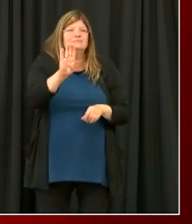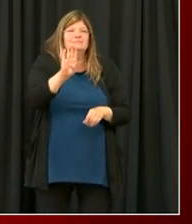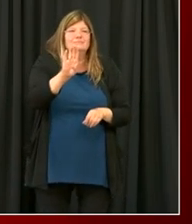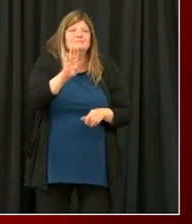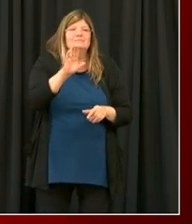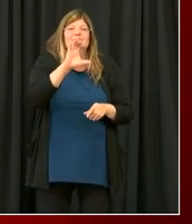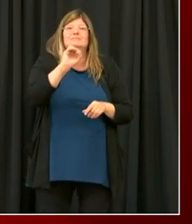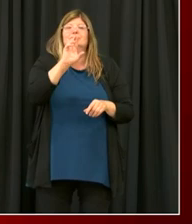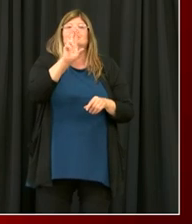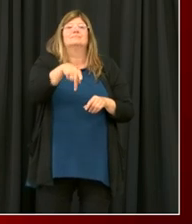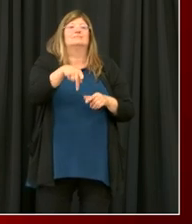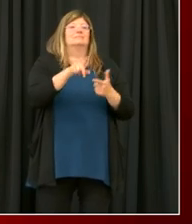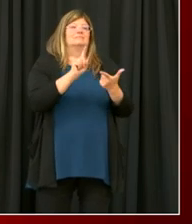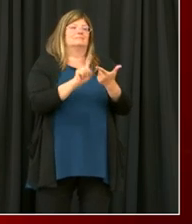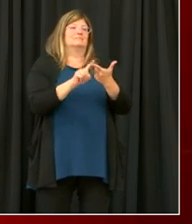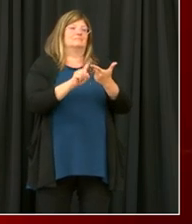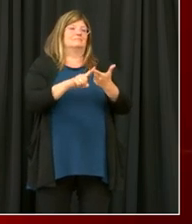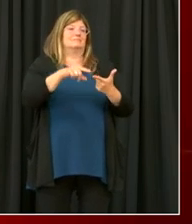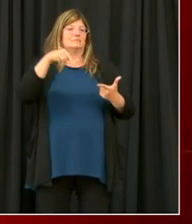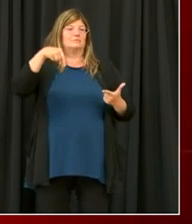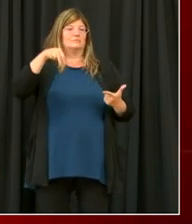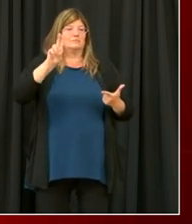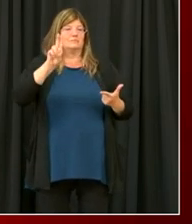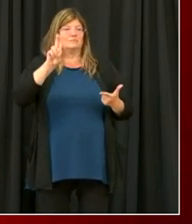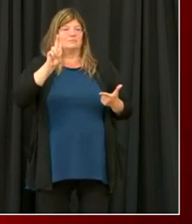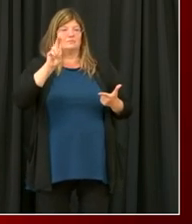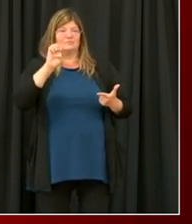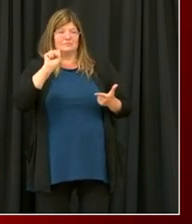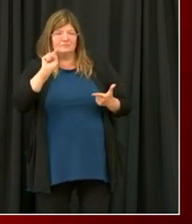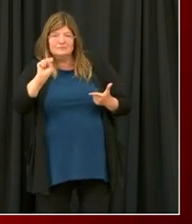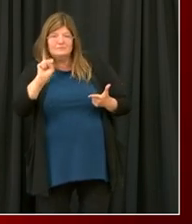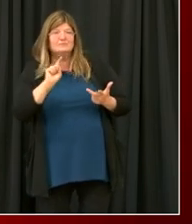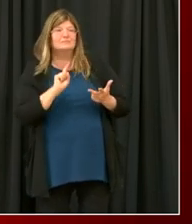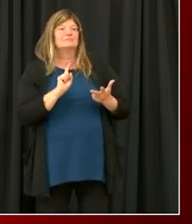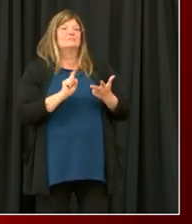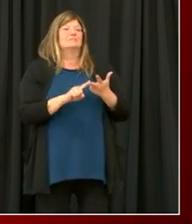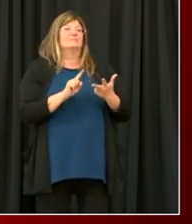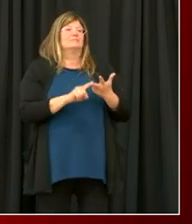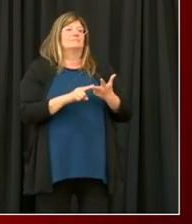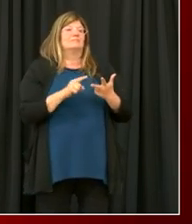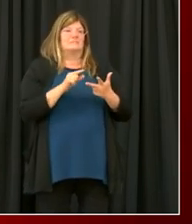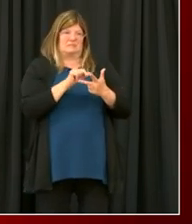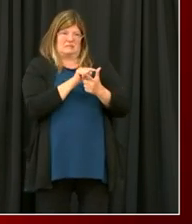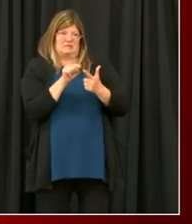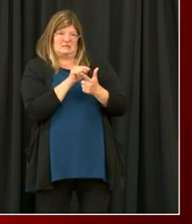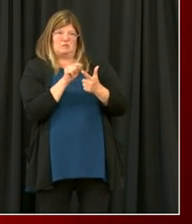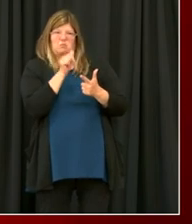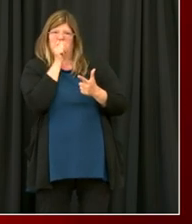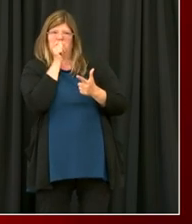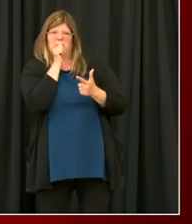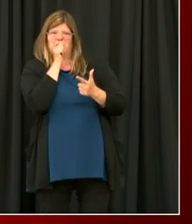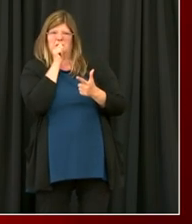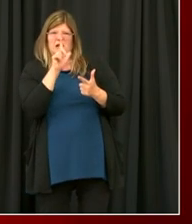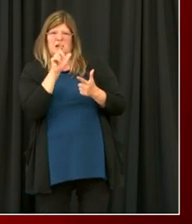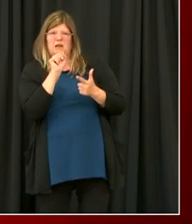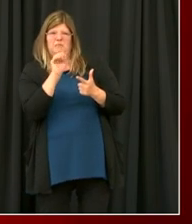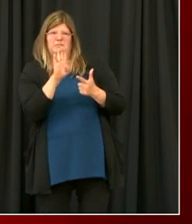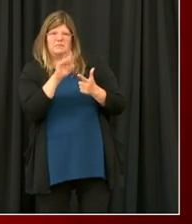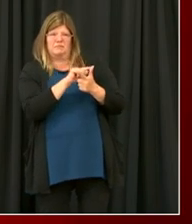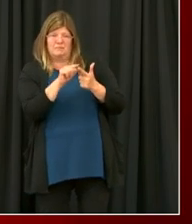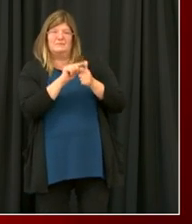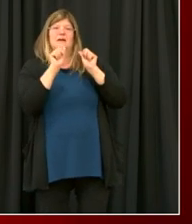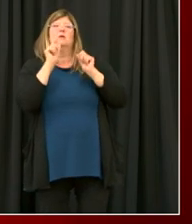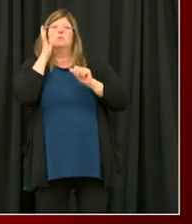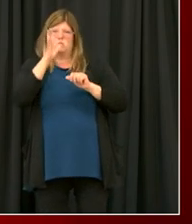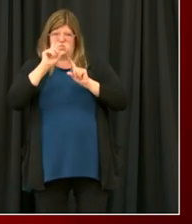if they have the presence of antibodies. There's still a lot we're trying to learn about what the presence of antibodies mean. Typically, when